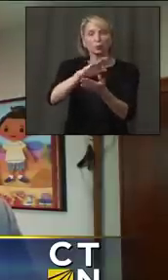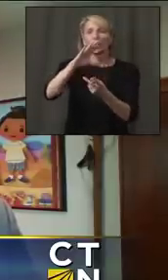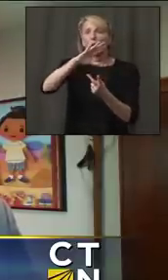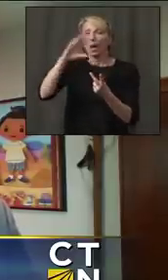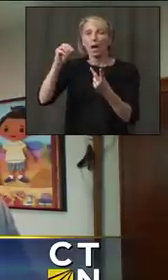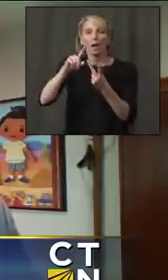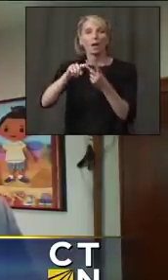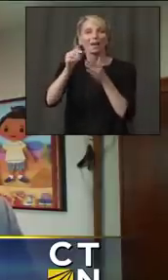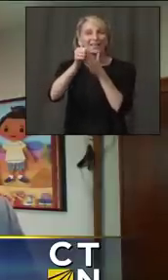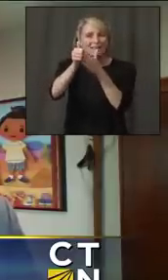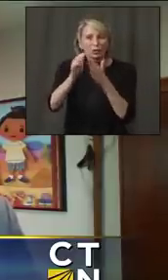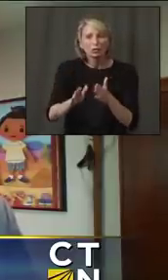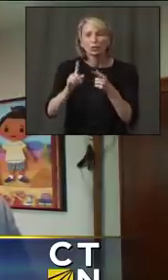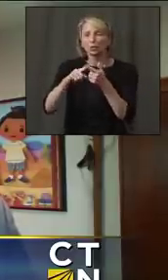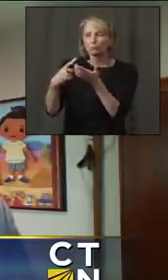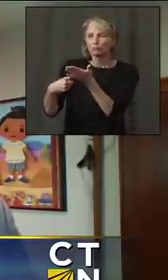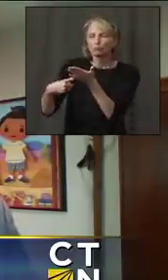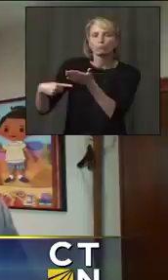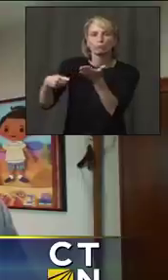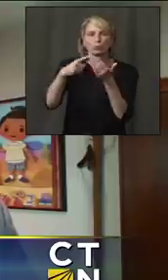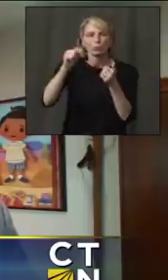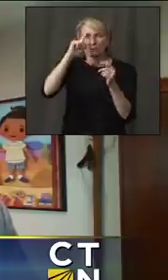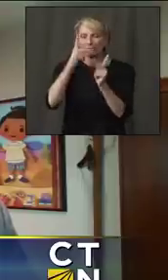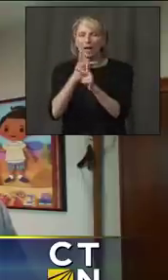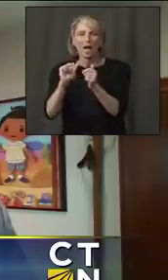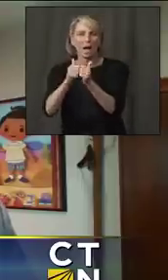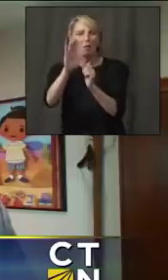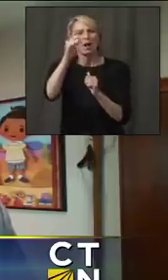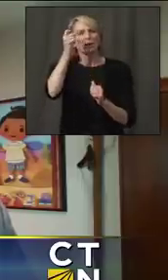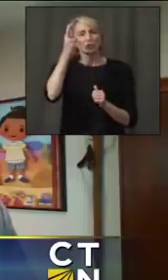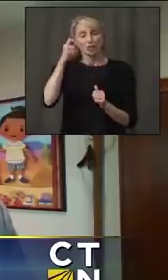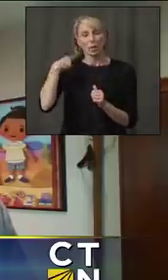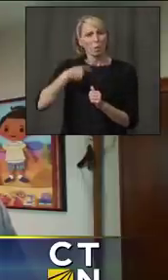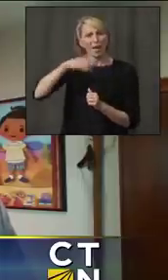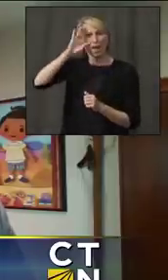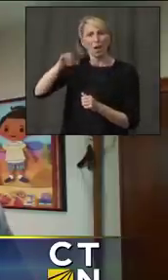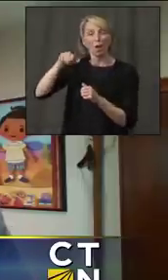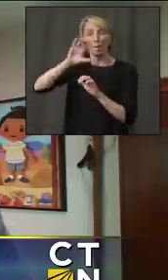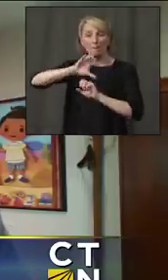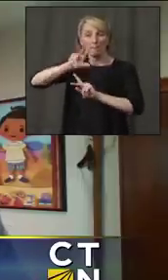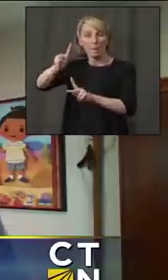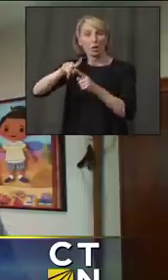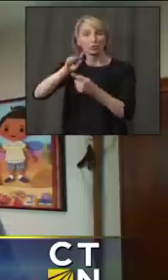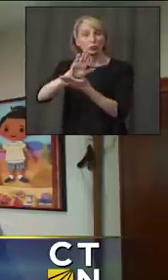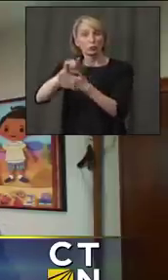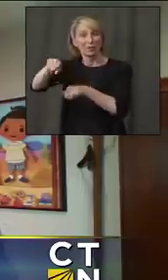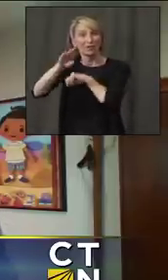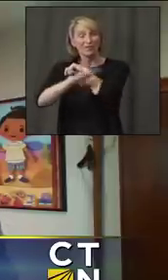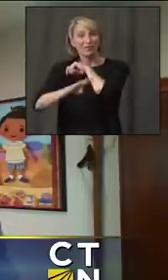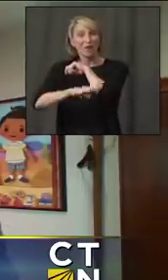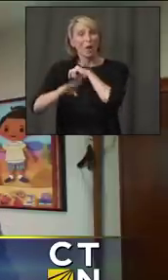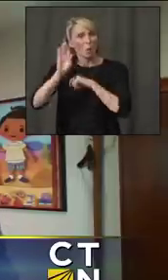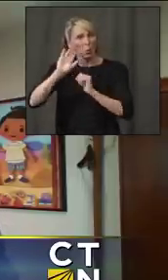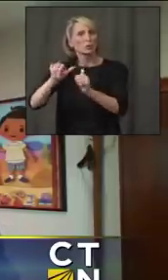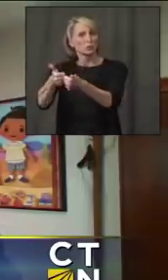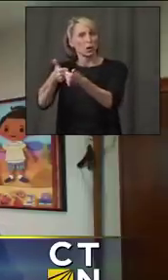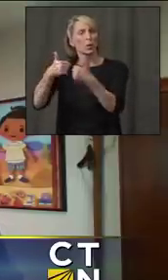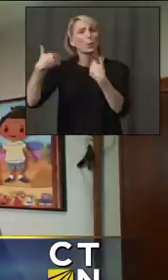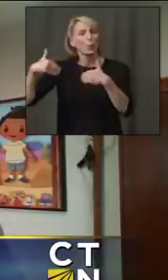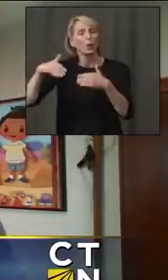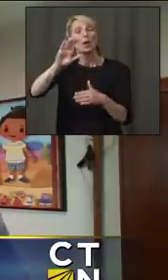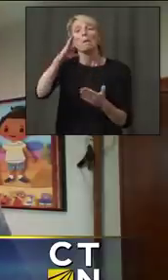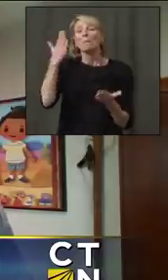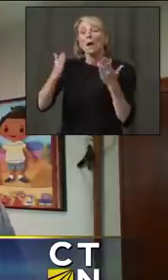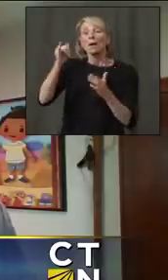possible solutions to this. This is a challenge that we recognize. It may be that some teachers can focus on the remote learning part of